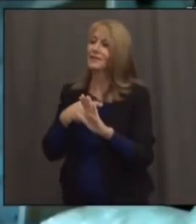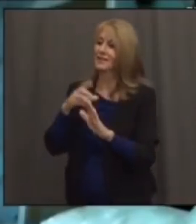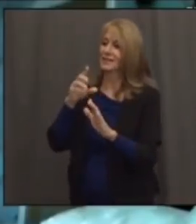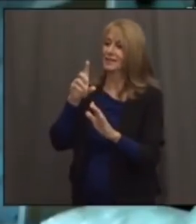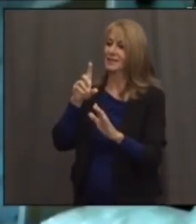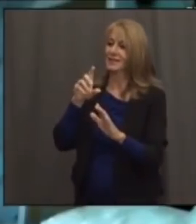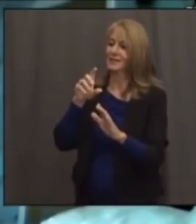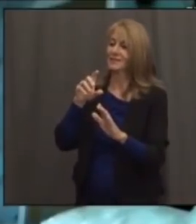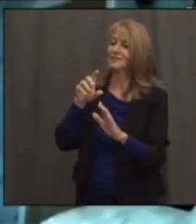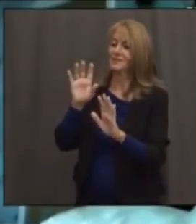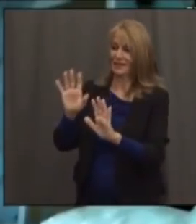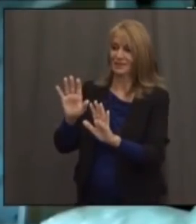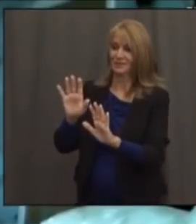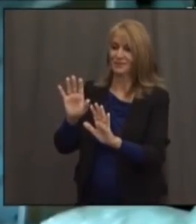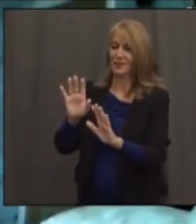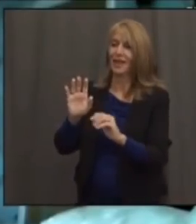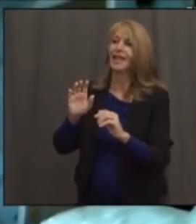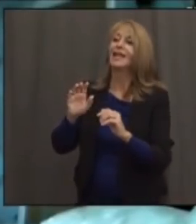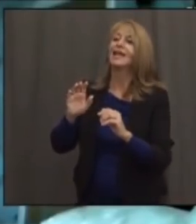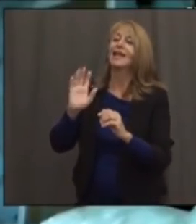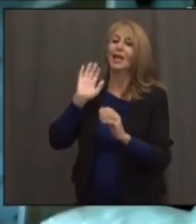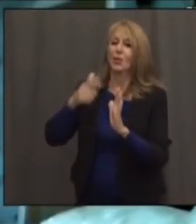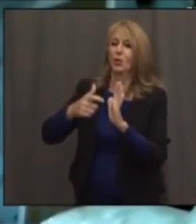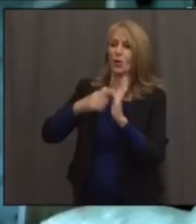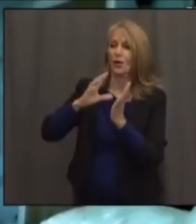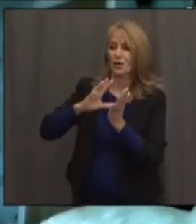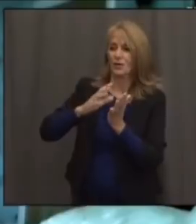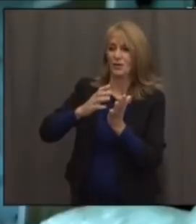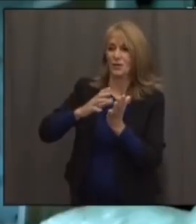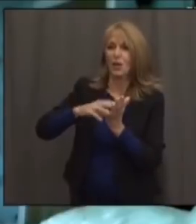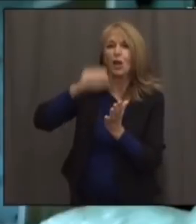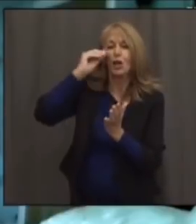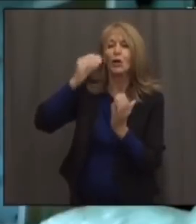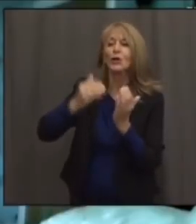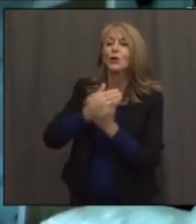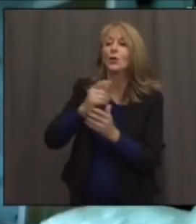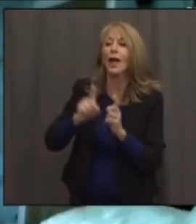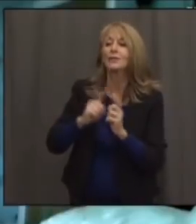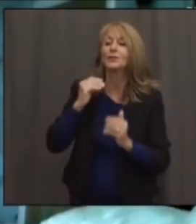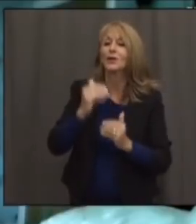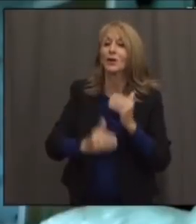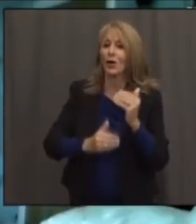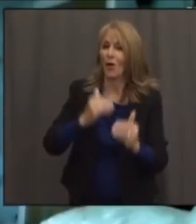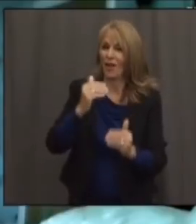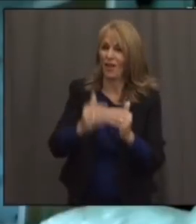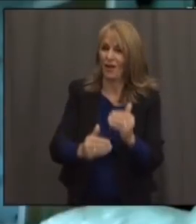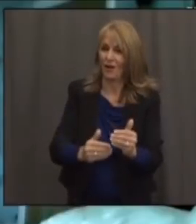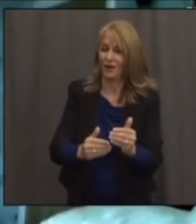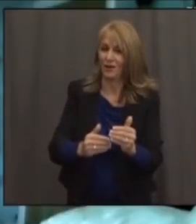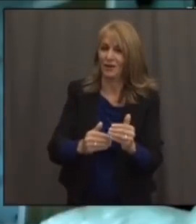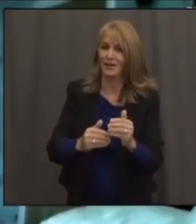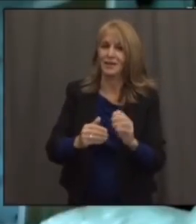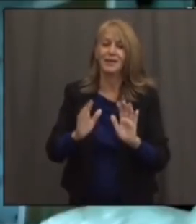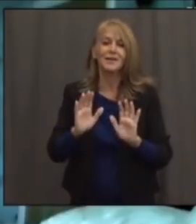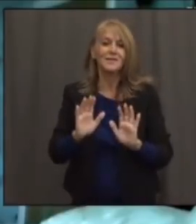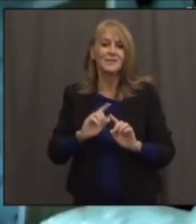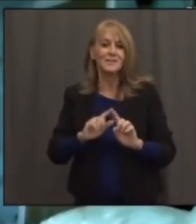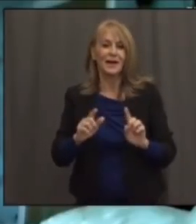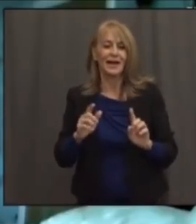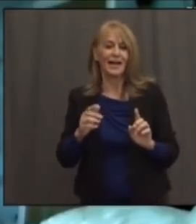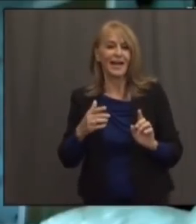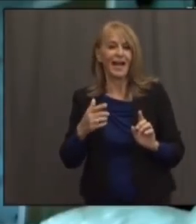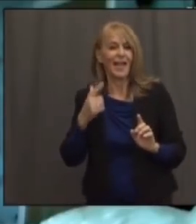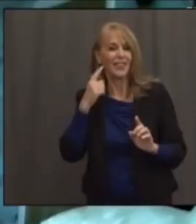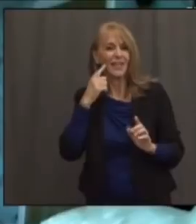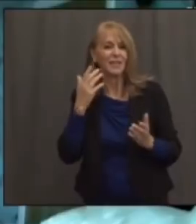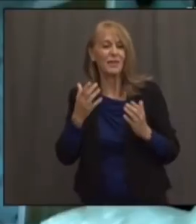going to learn a lot in the next couple months about that. But I think this is probably, we're at a little bit, slightly 1 or